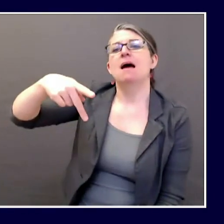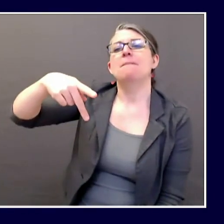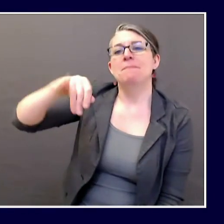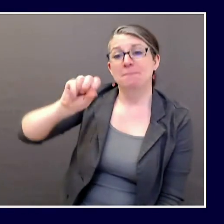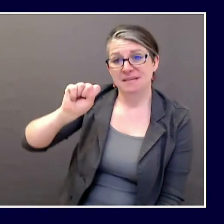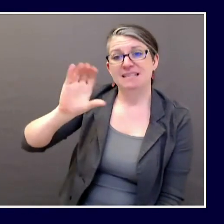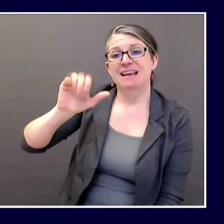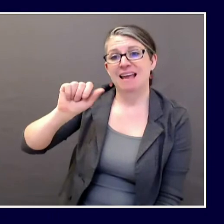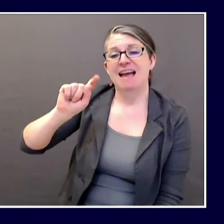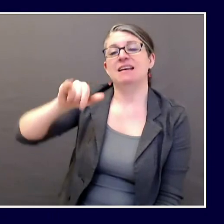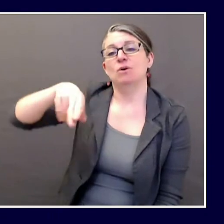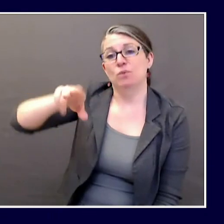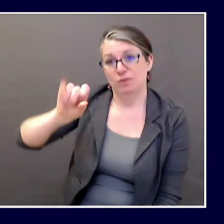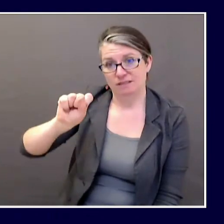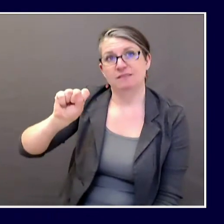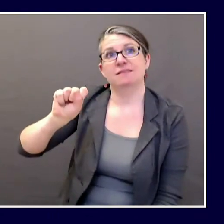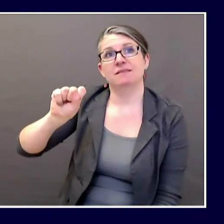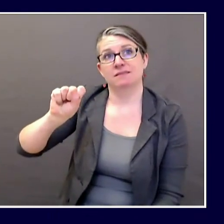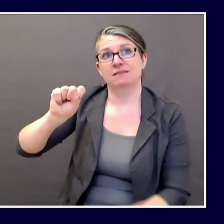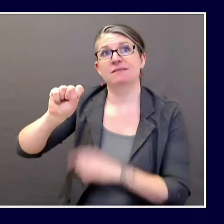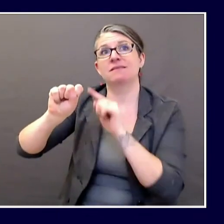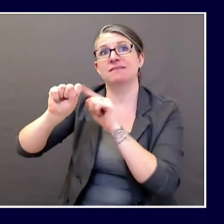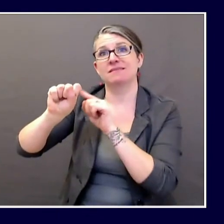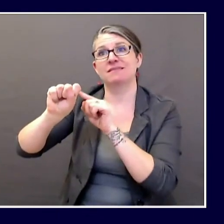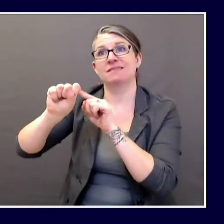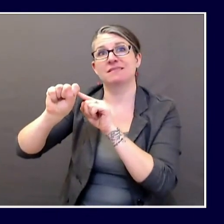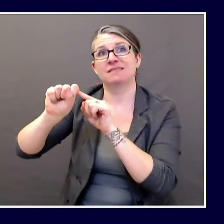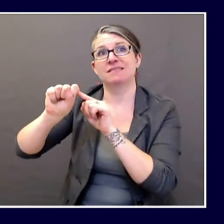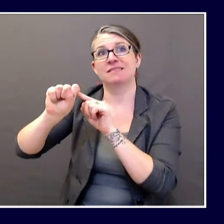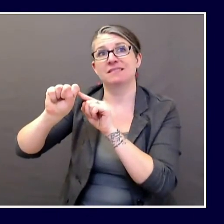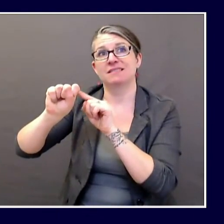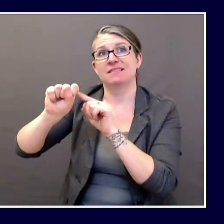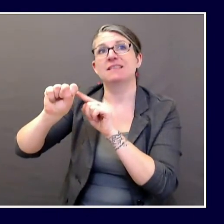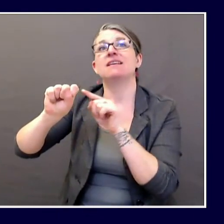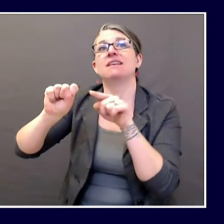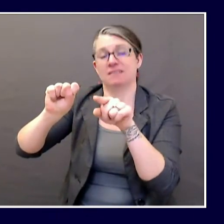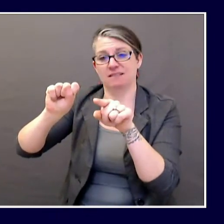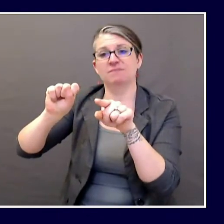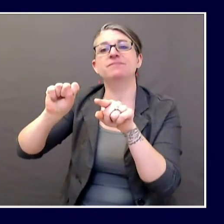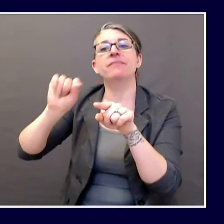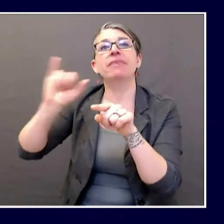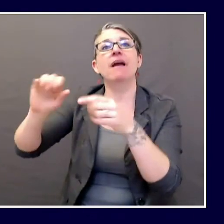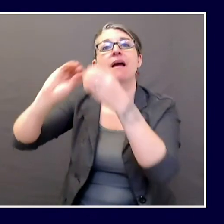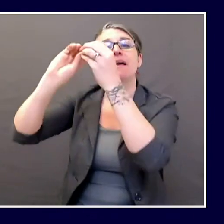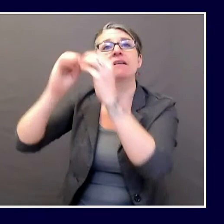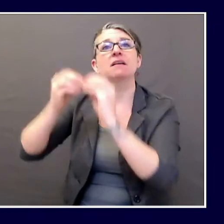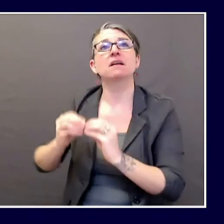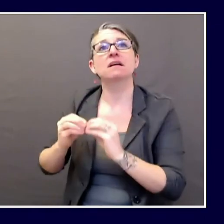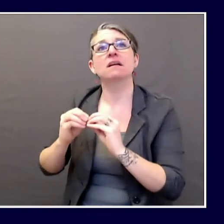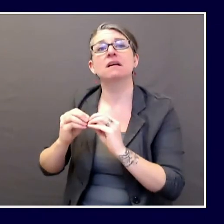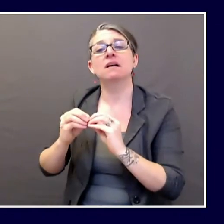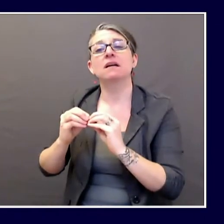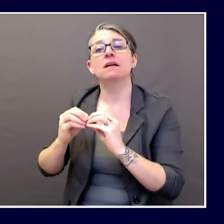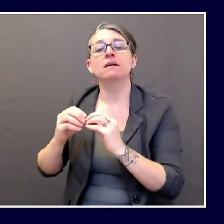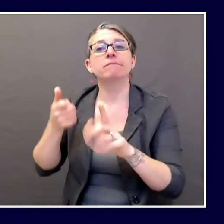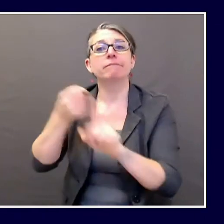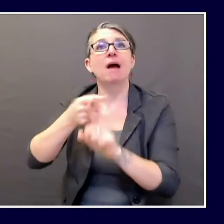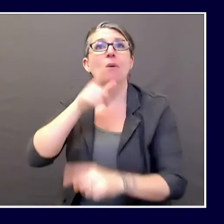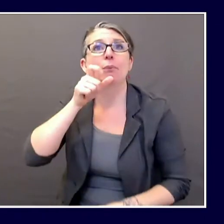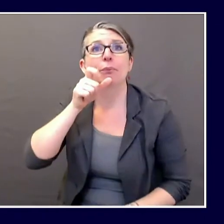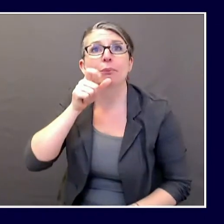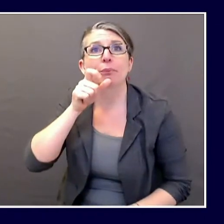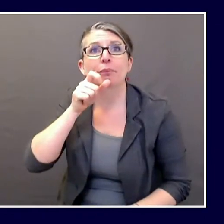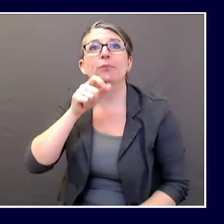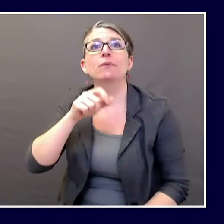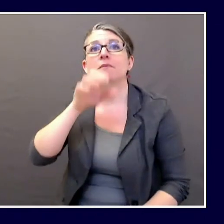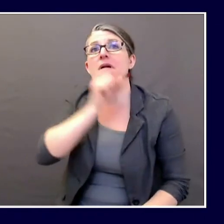but the range is significant. The range of those cases goes from individuals as young as 9 all the way up to